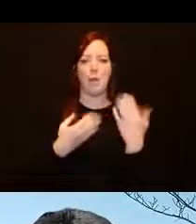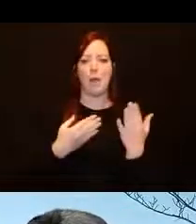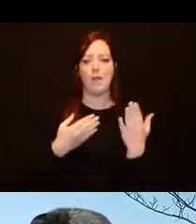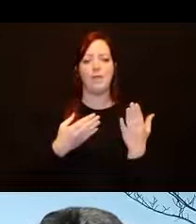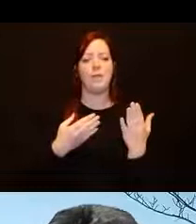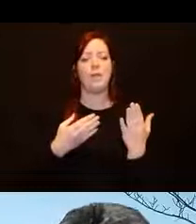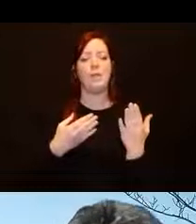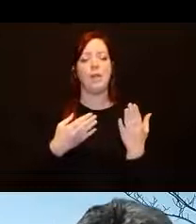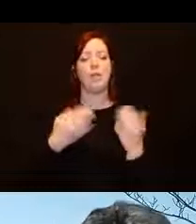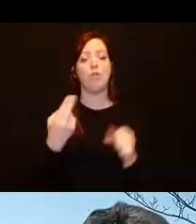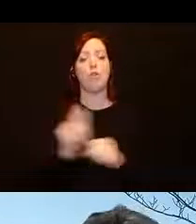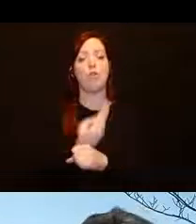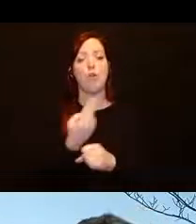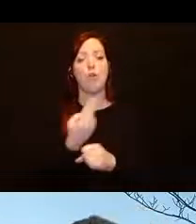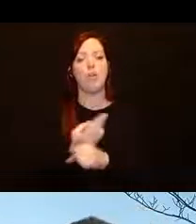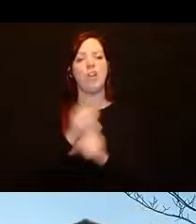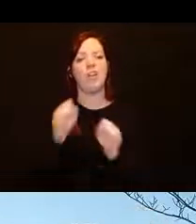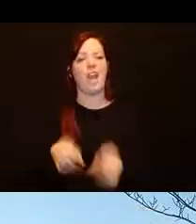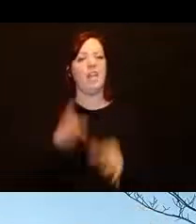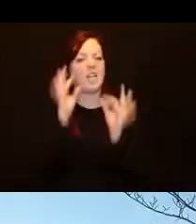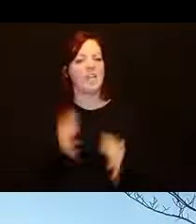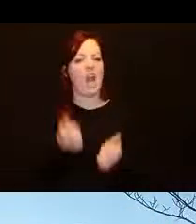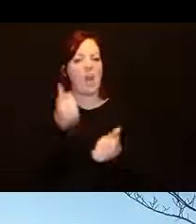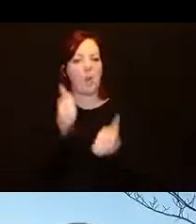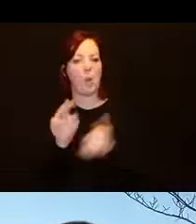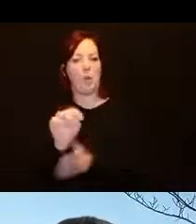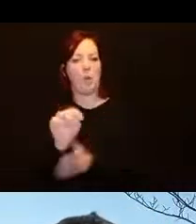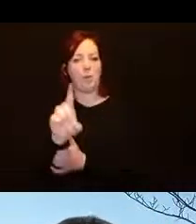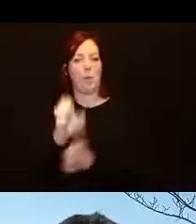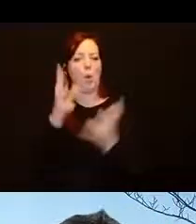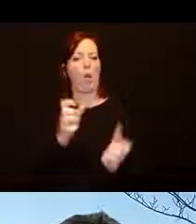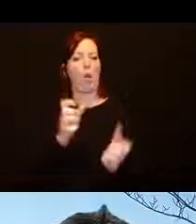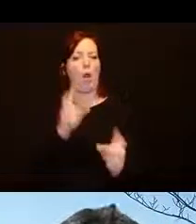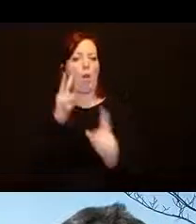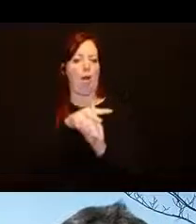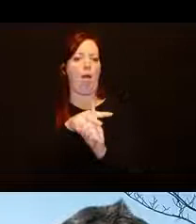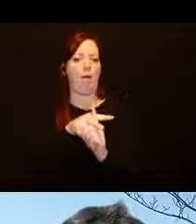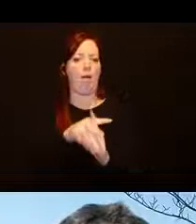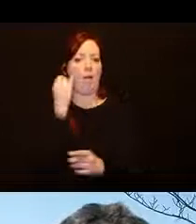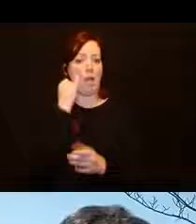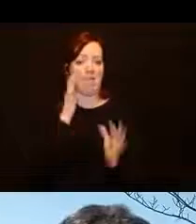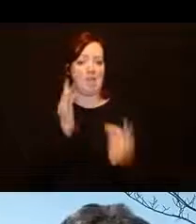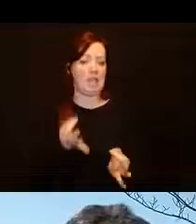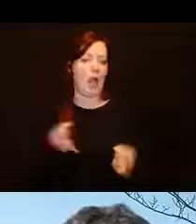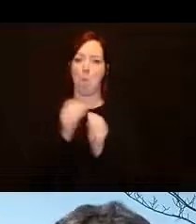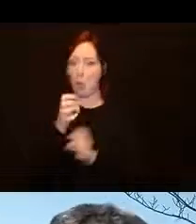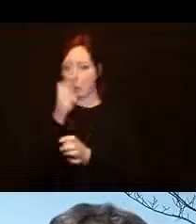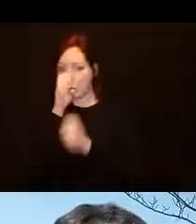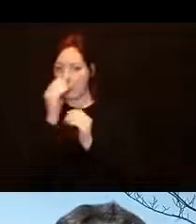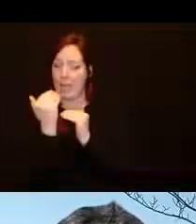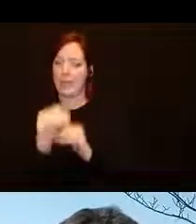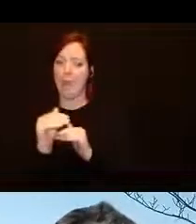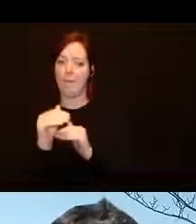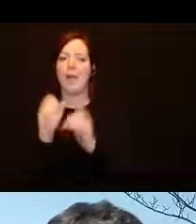So if the user wants to use the mode 2, which is more stringent, then he should